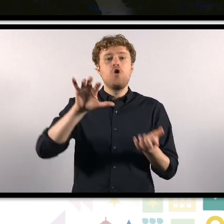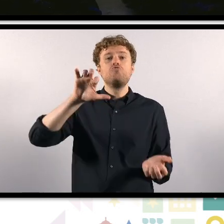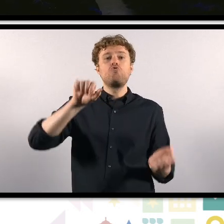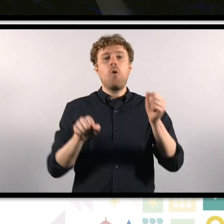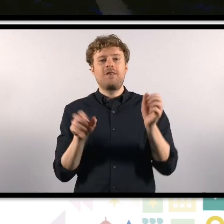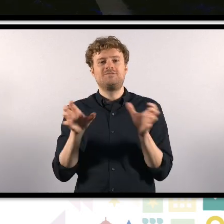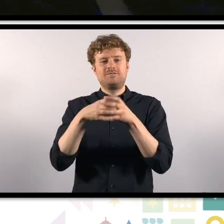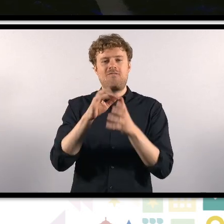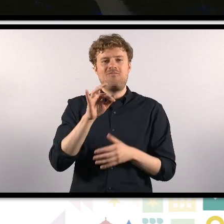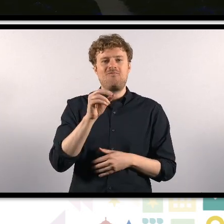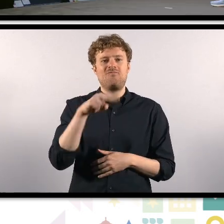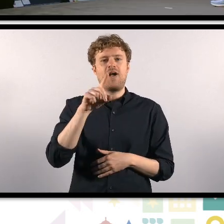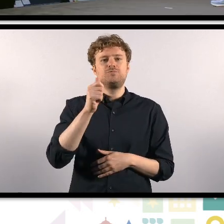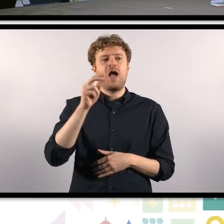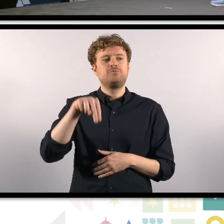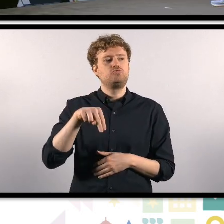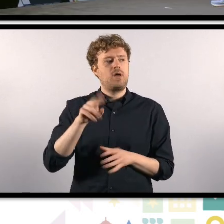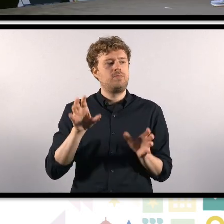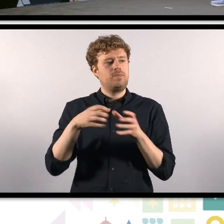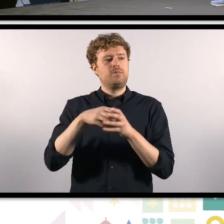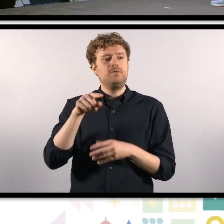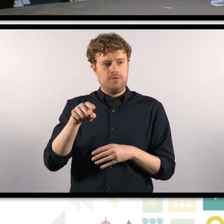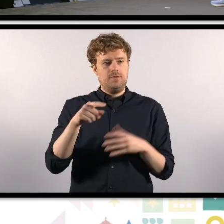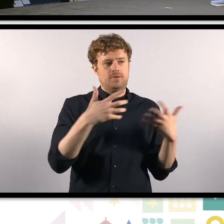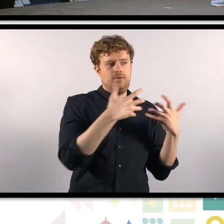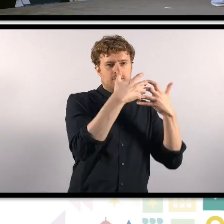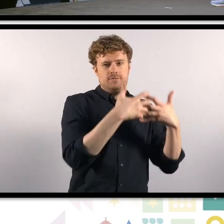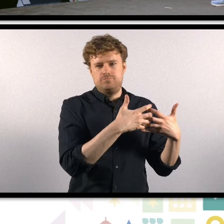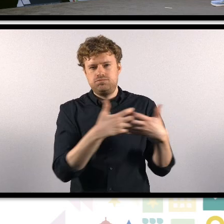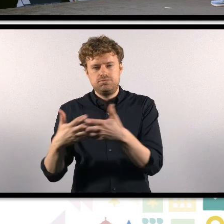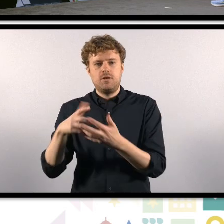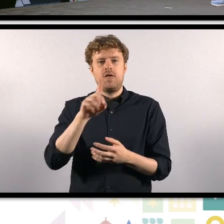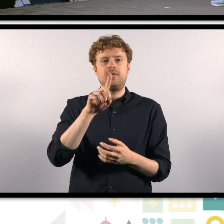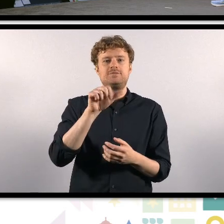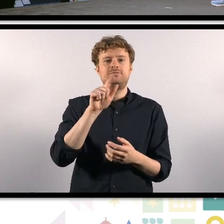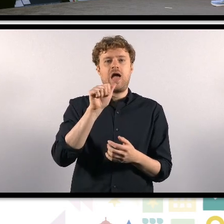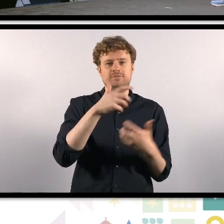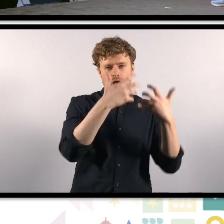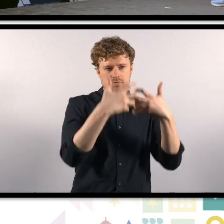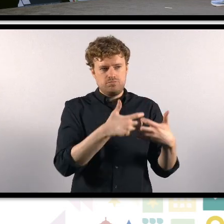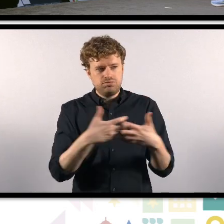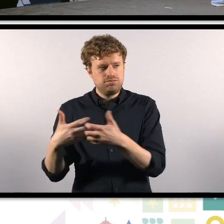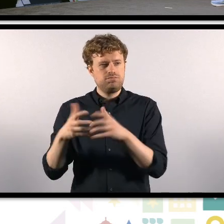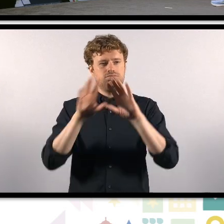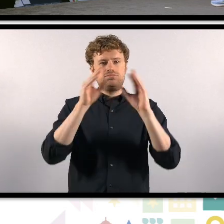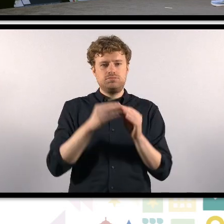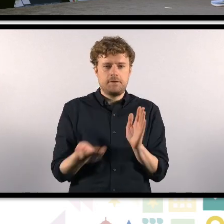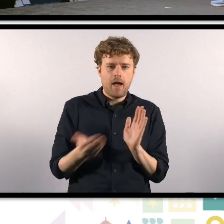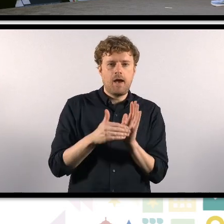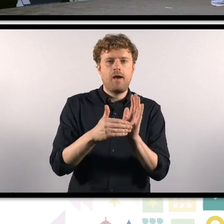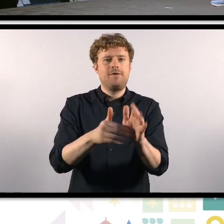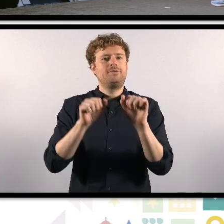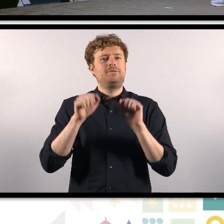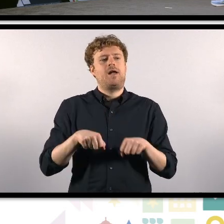the preparation, everything that's repeatable. We can add words, signs, and integrate that in